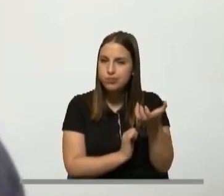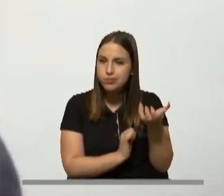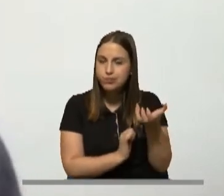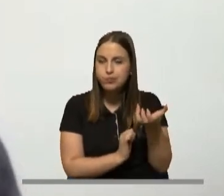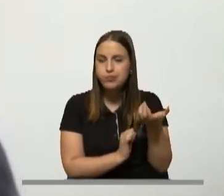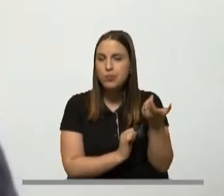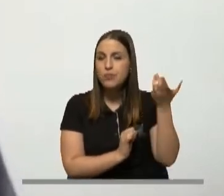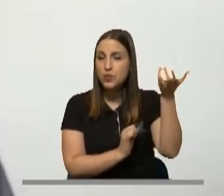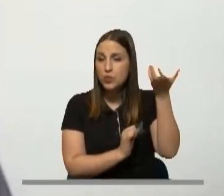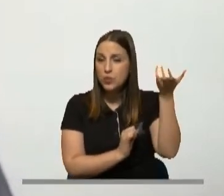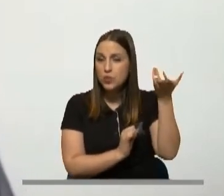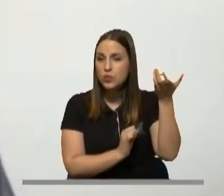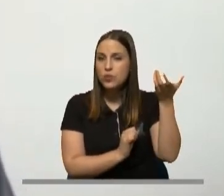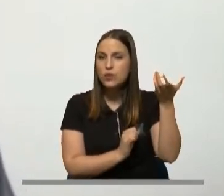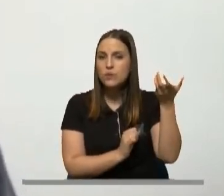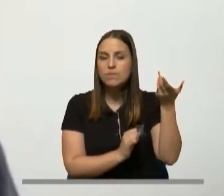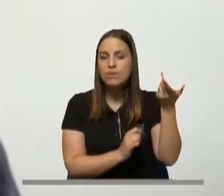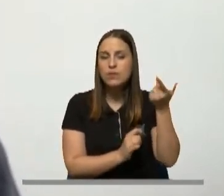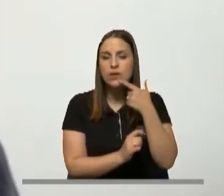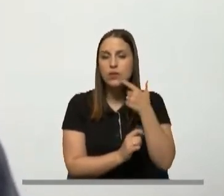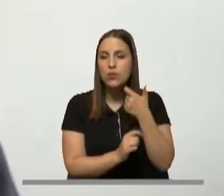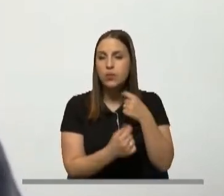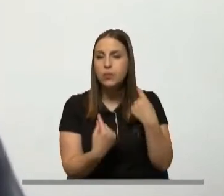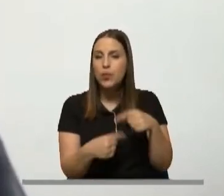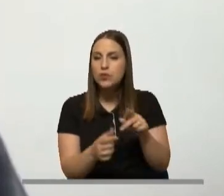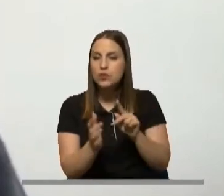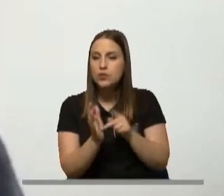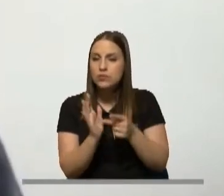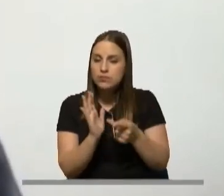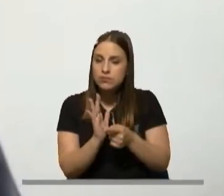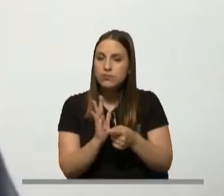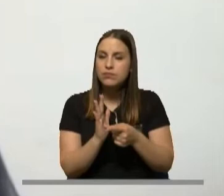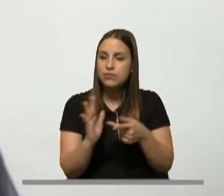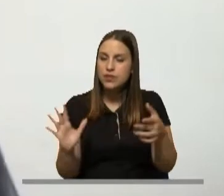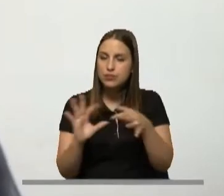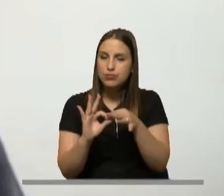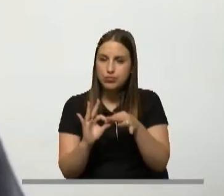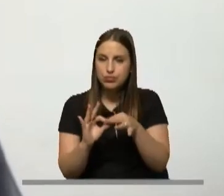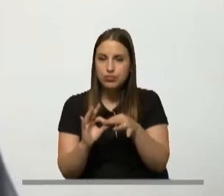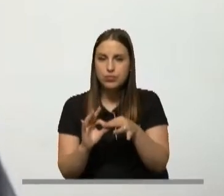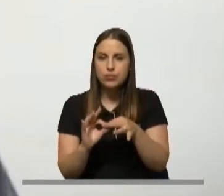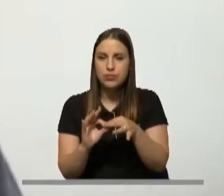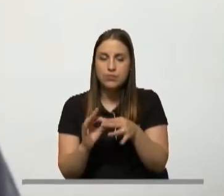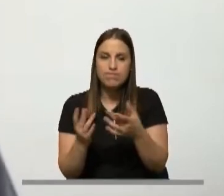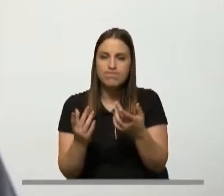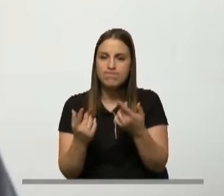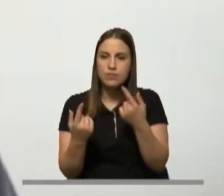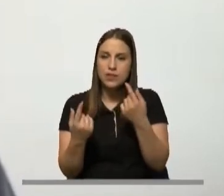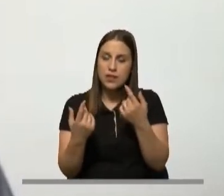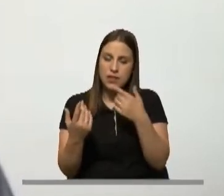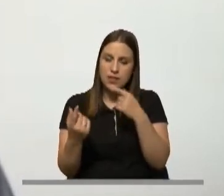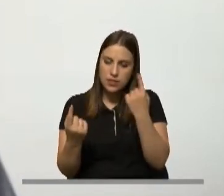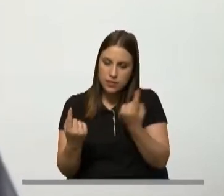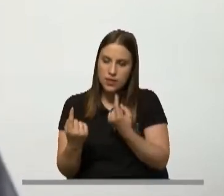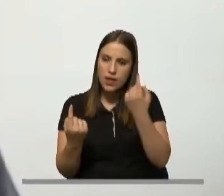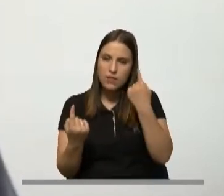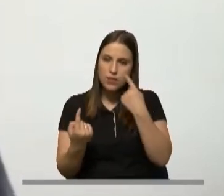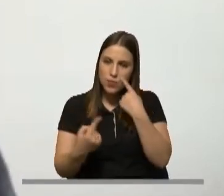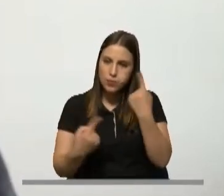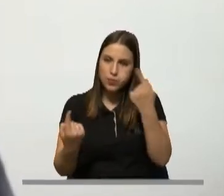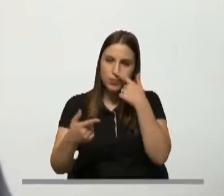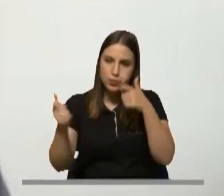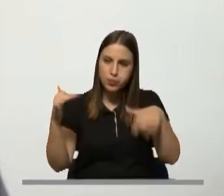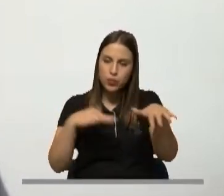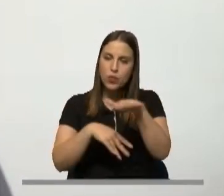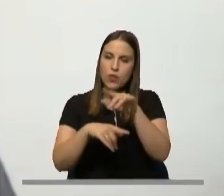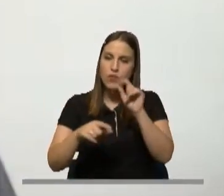that cannot be made on purely technical grounds and require extensive public deliberation. The